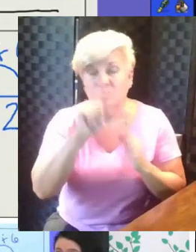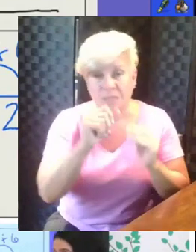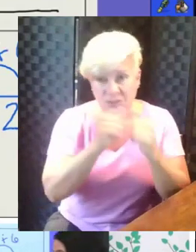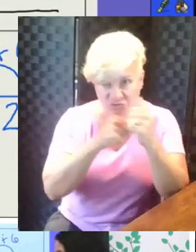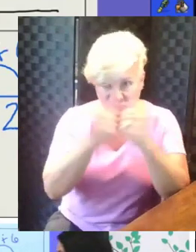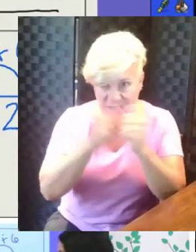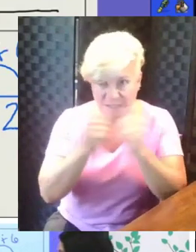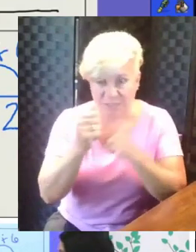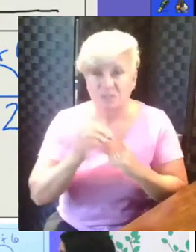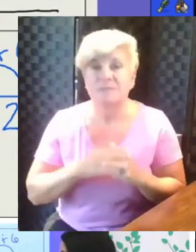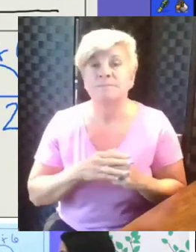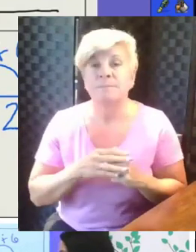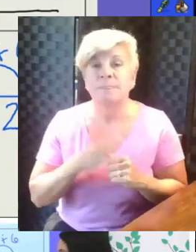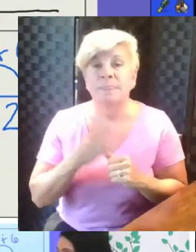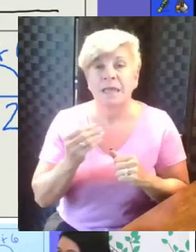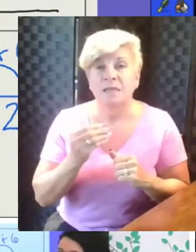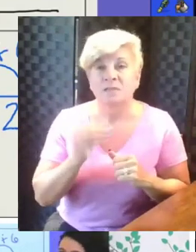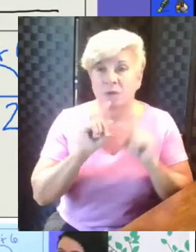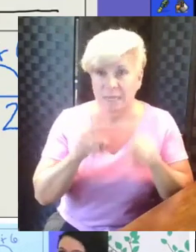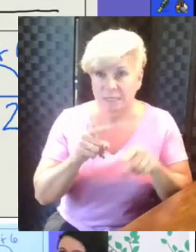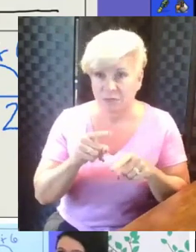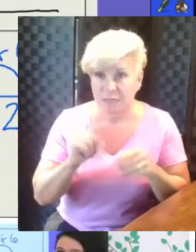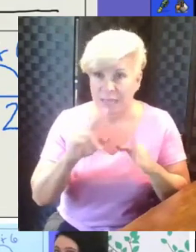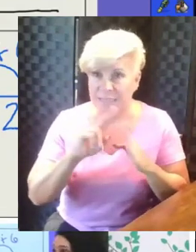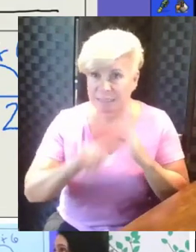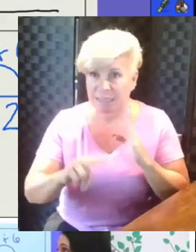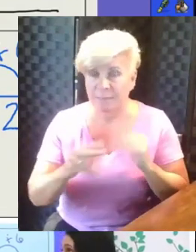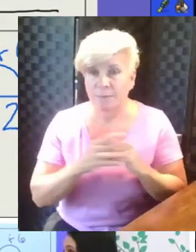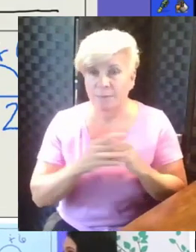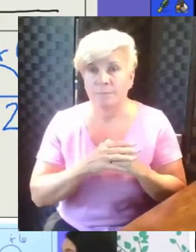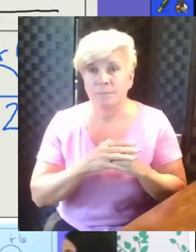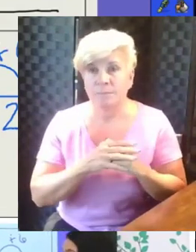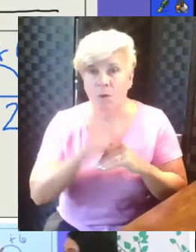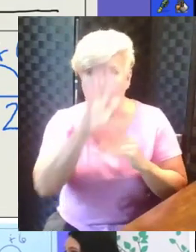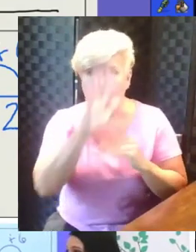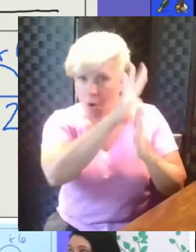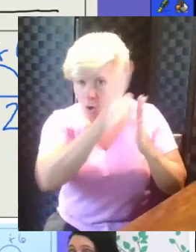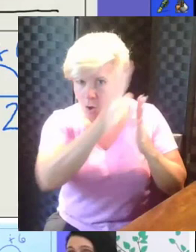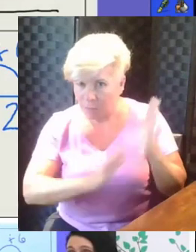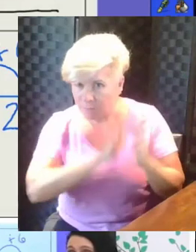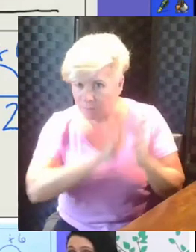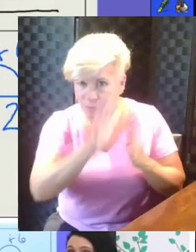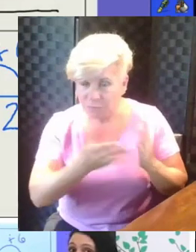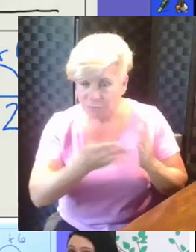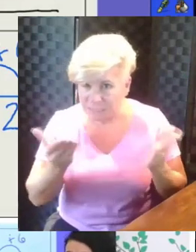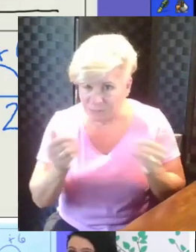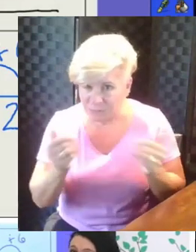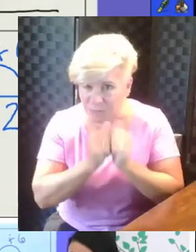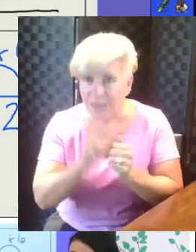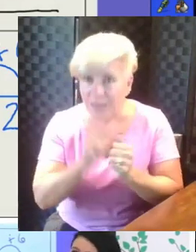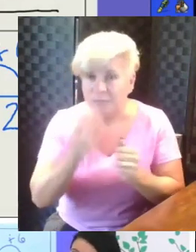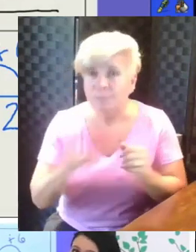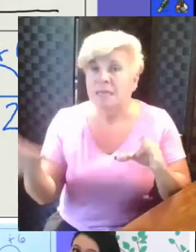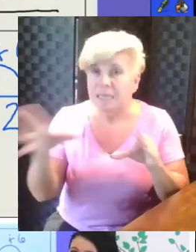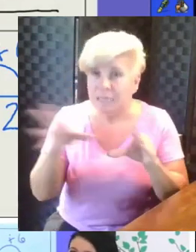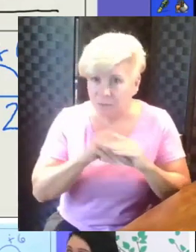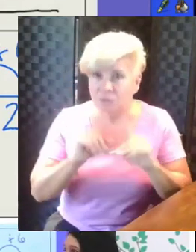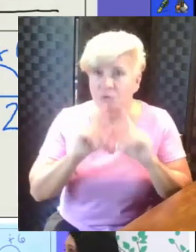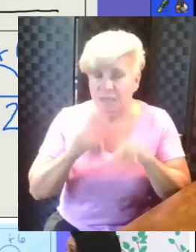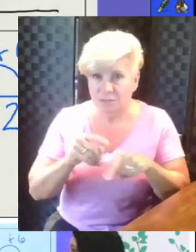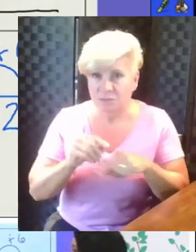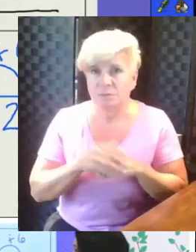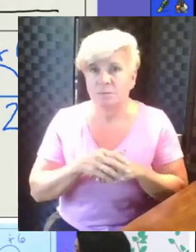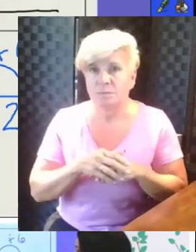bigger numbers. And your answer has a label. All of those pieces need to be included in your